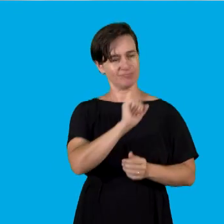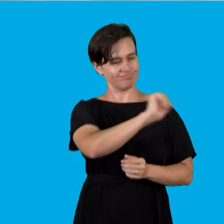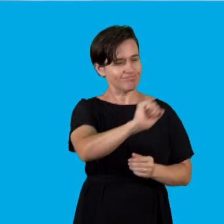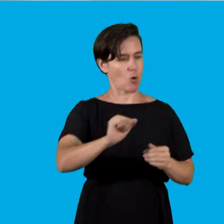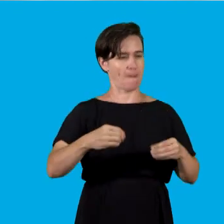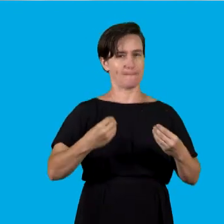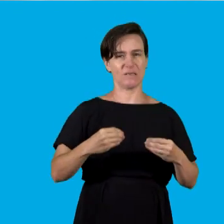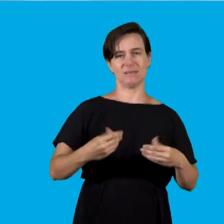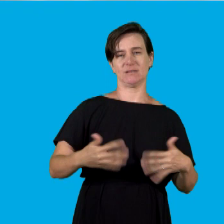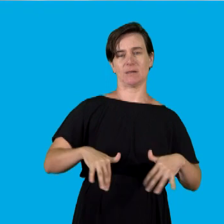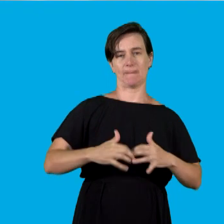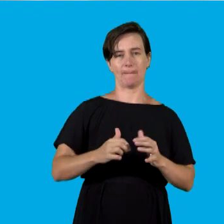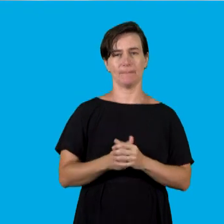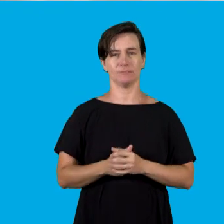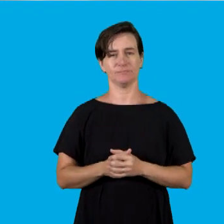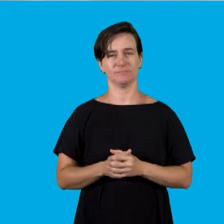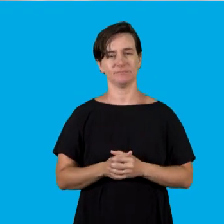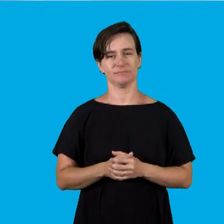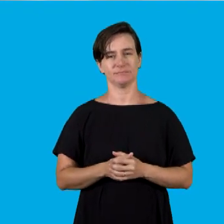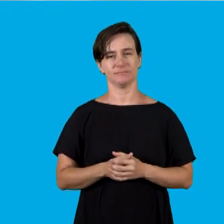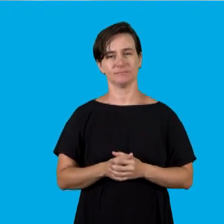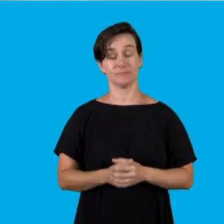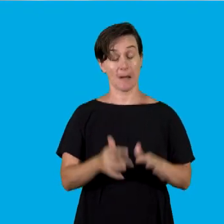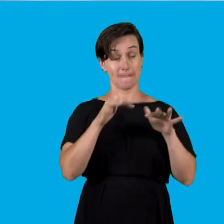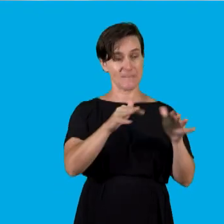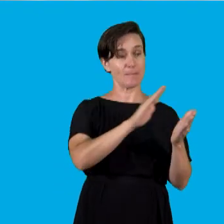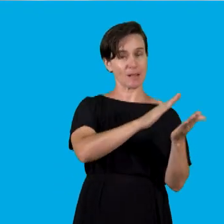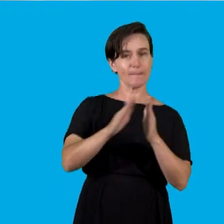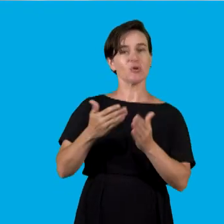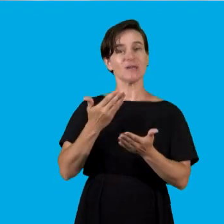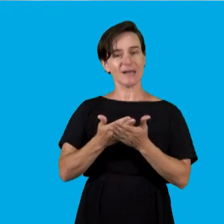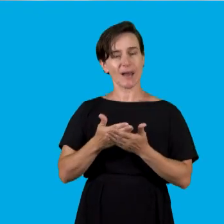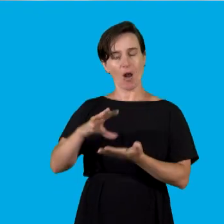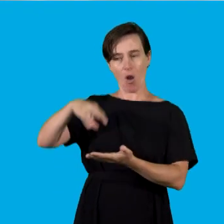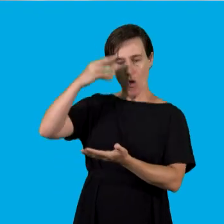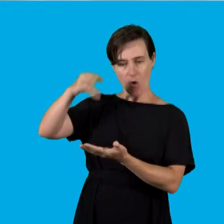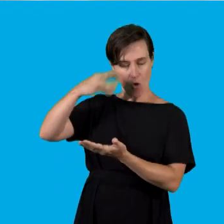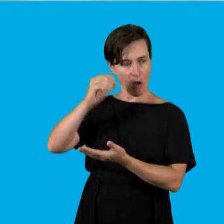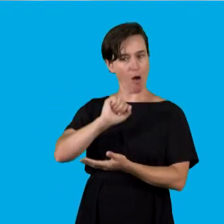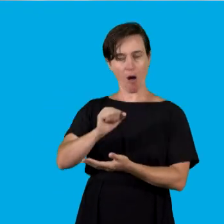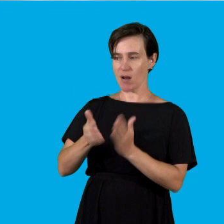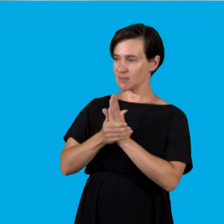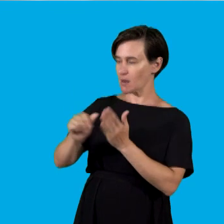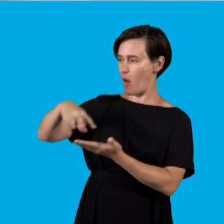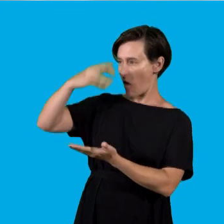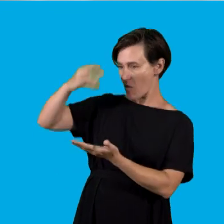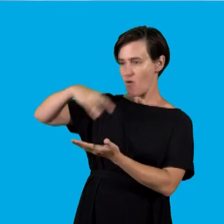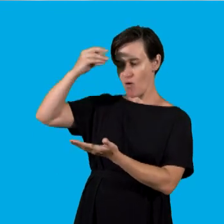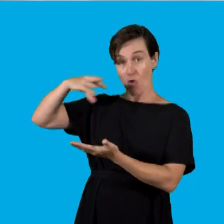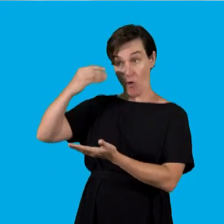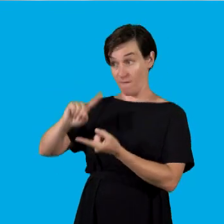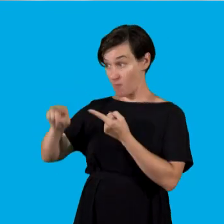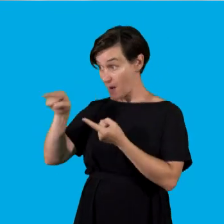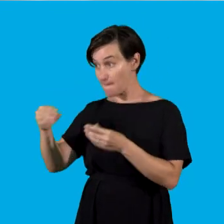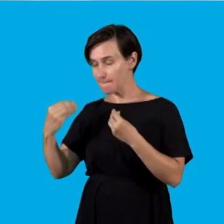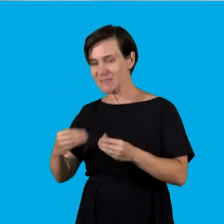after maybe training them under those entrepreneurial programs, the people of the community can go out with the skills that they have acquired in